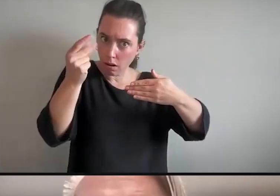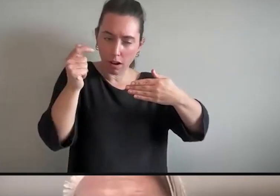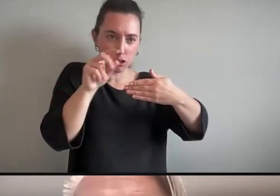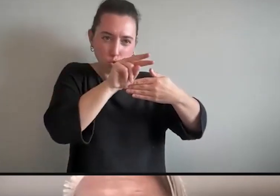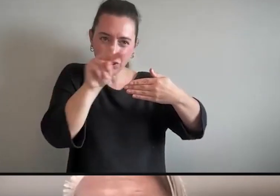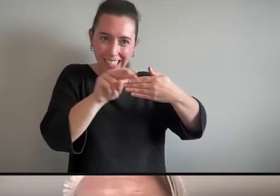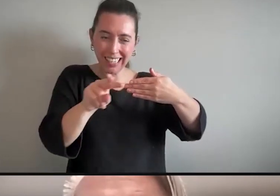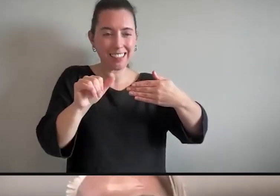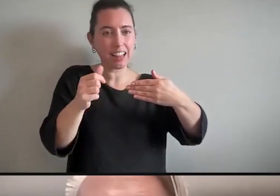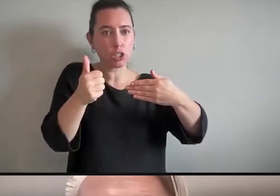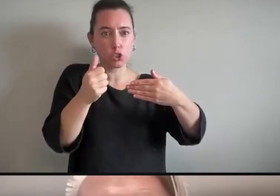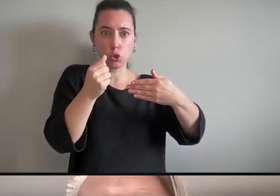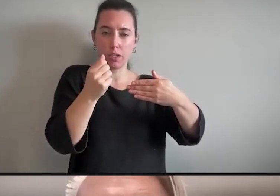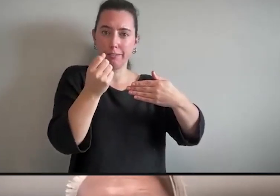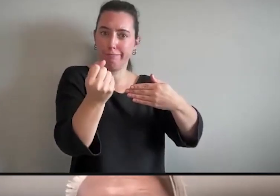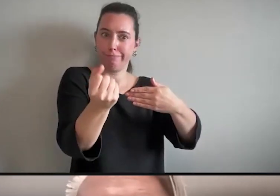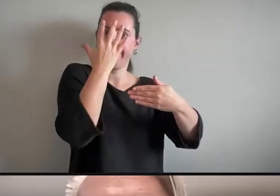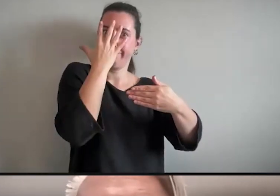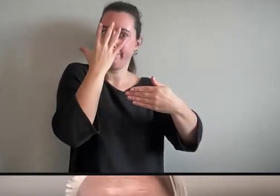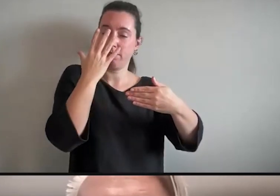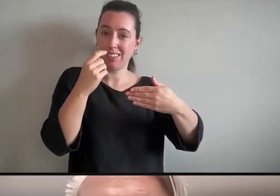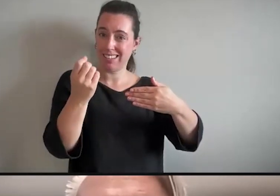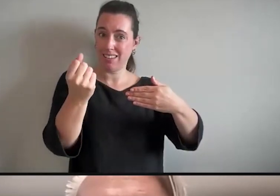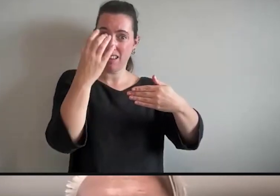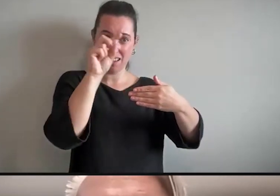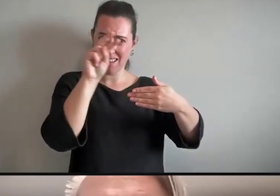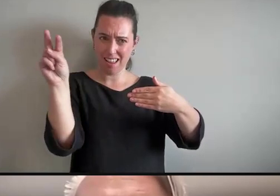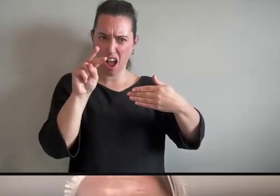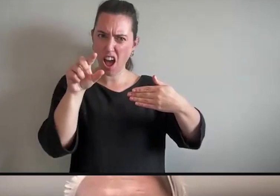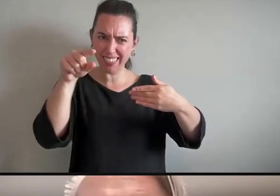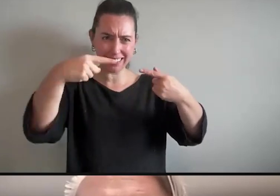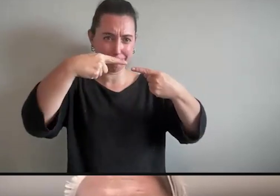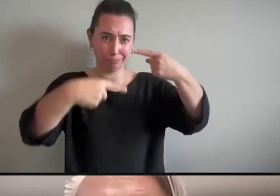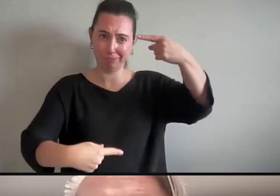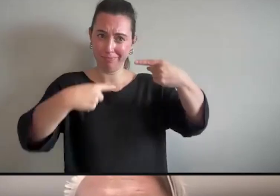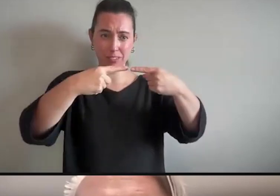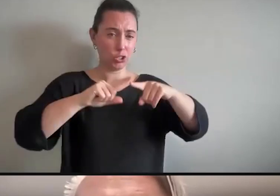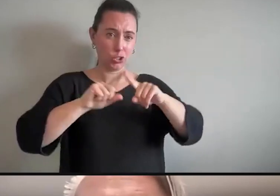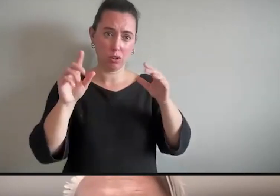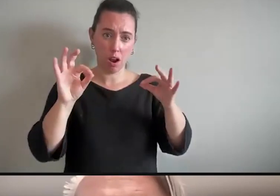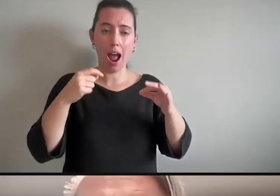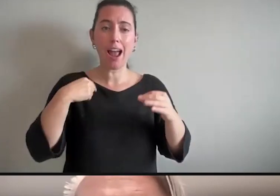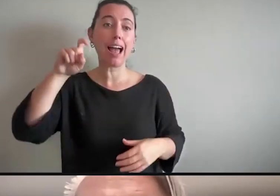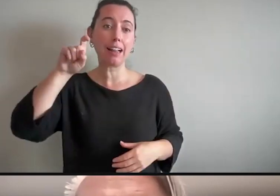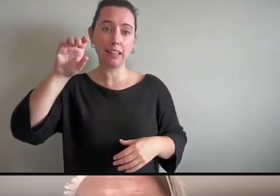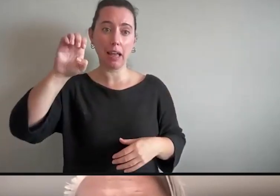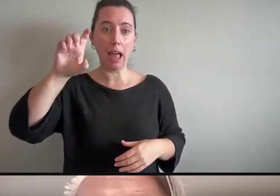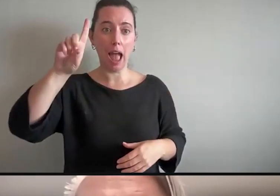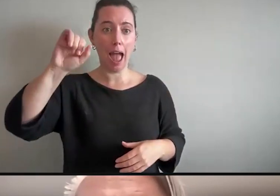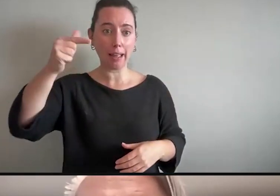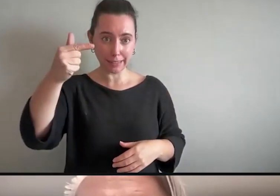to the user that if it's not really describing what they think it should be, they have the option then to click on edit and edit it.